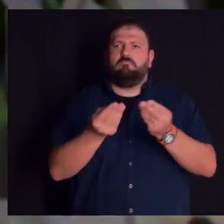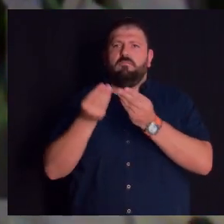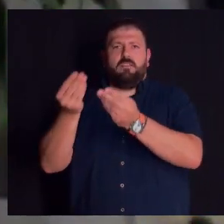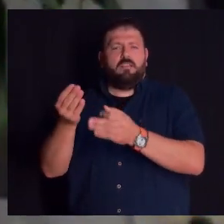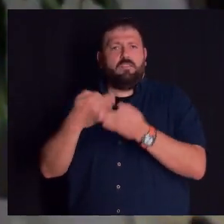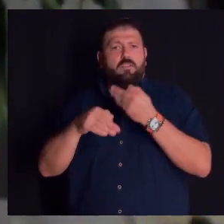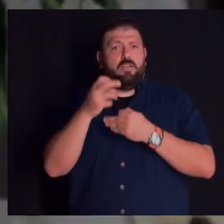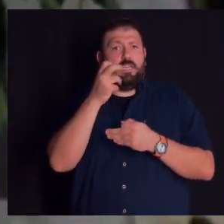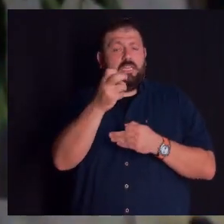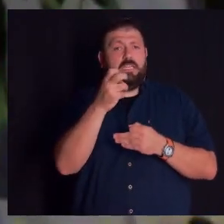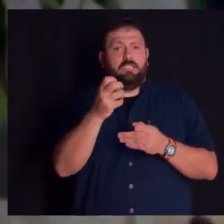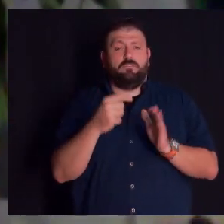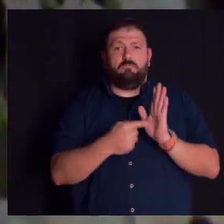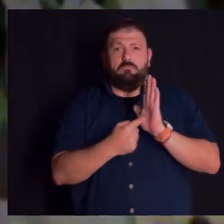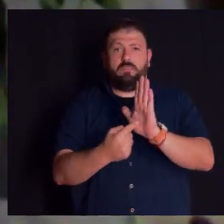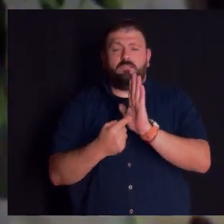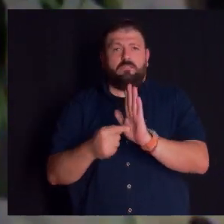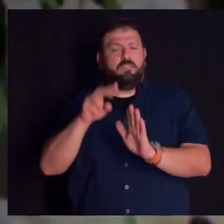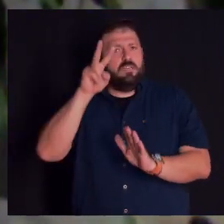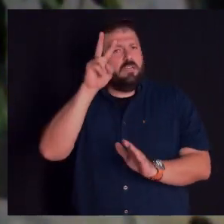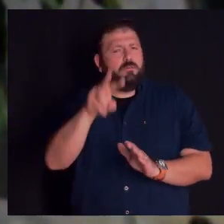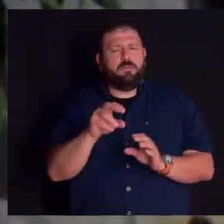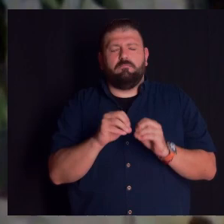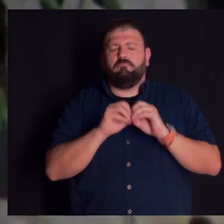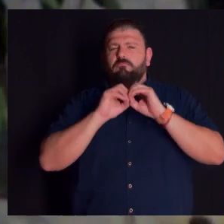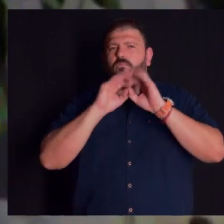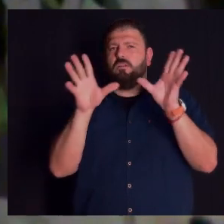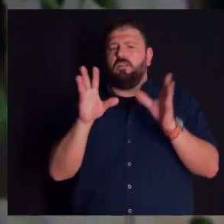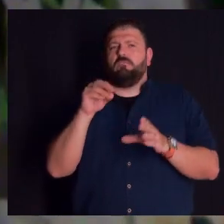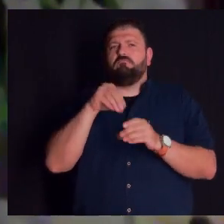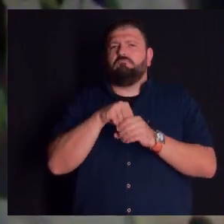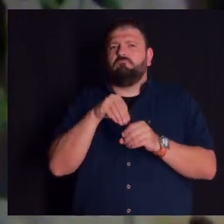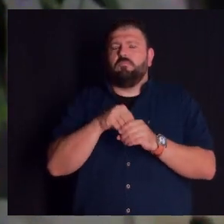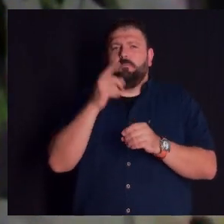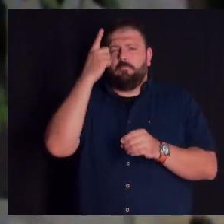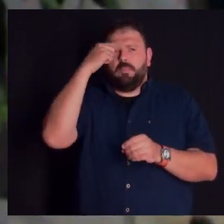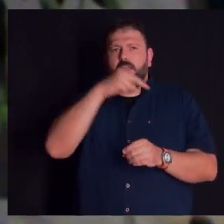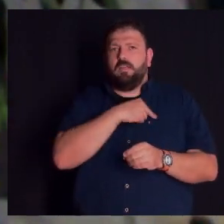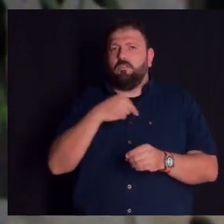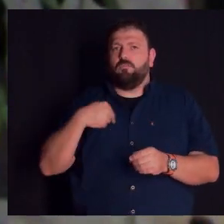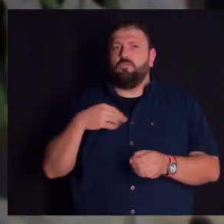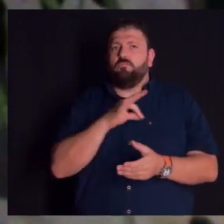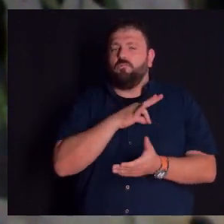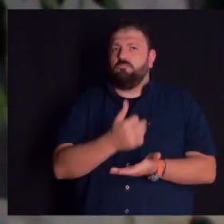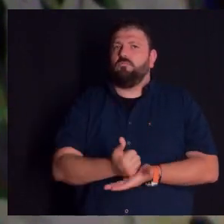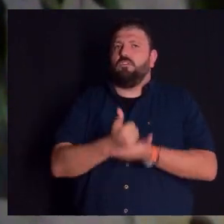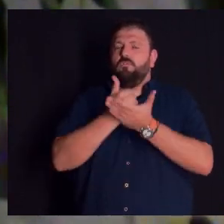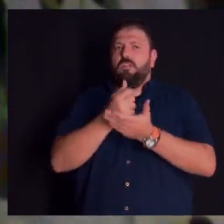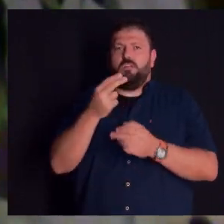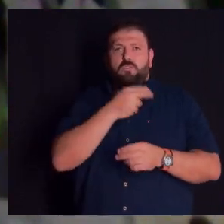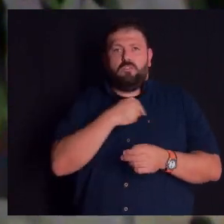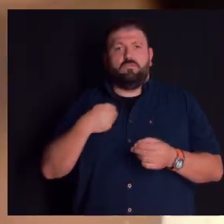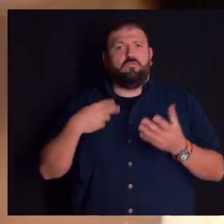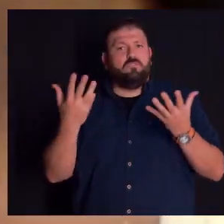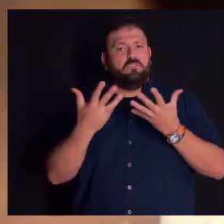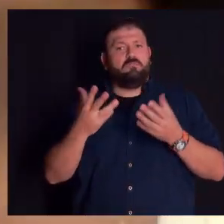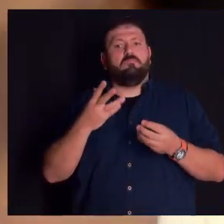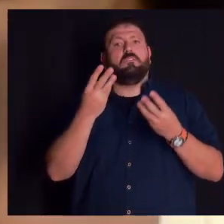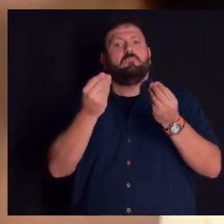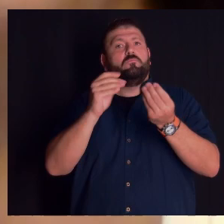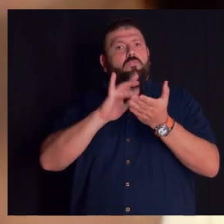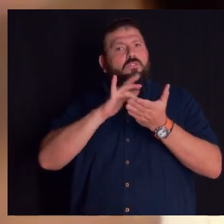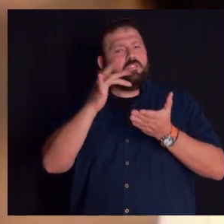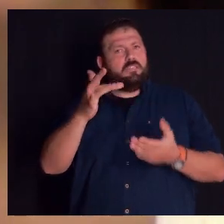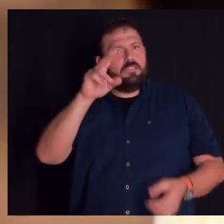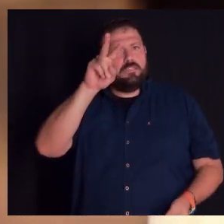These acabo de two things I mencionar just mentioned fueron were clave key para ayudarnos a lograr to lo que help hemos us logrado. achieve what we have achieved. Thank